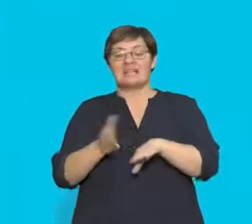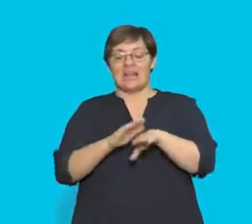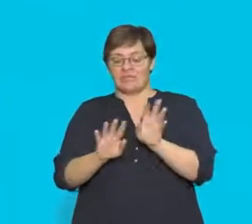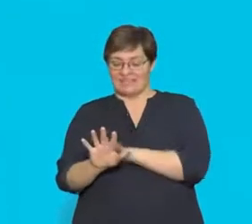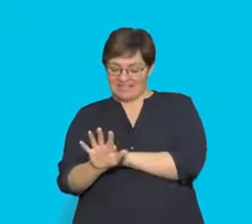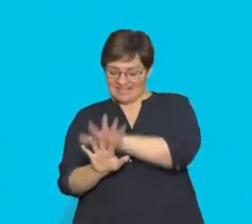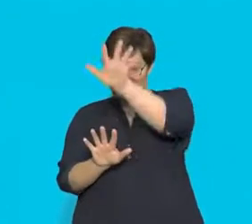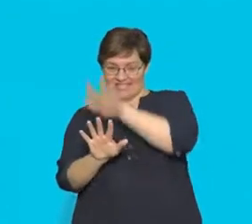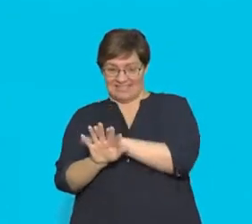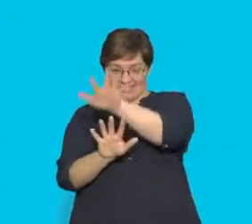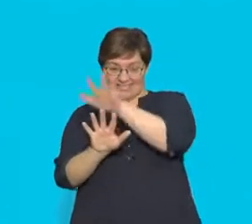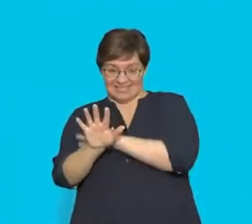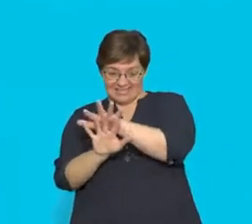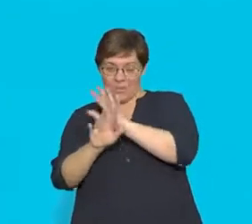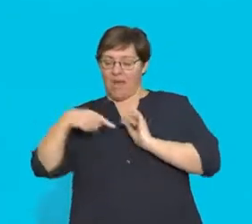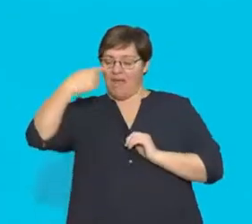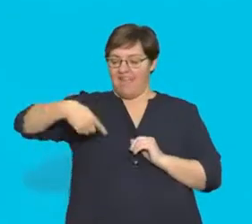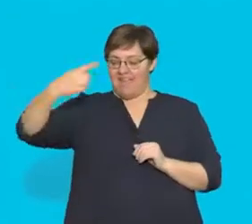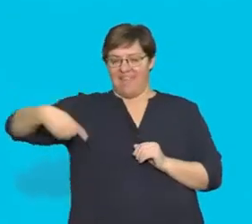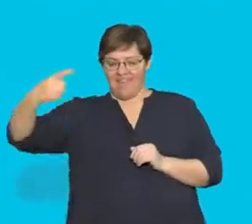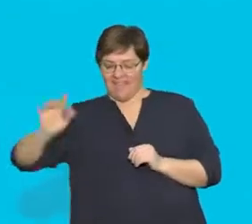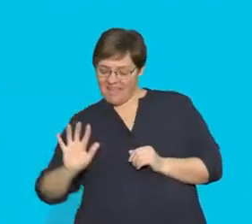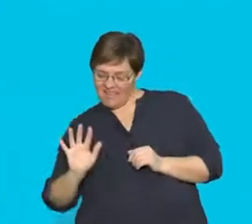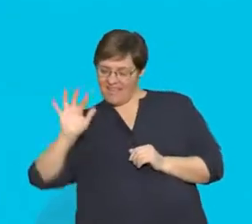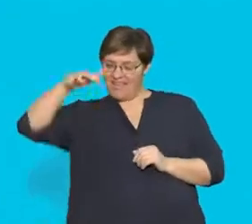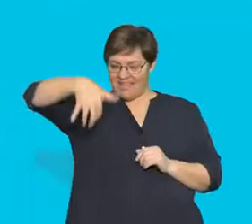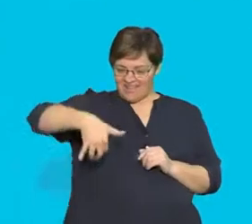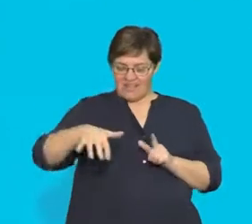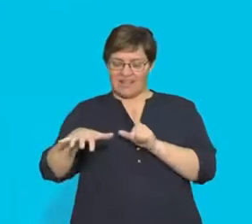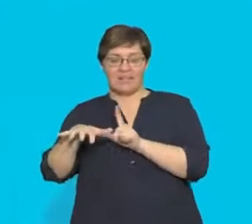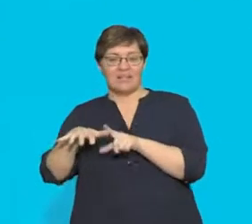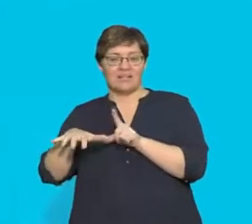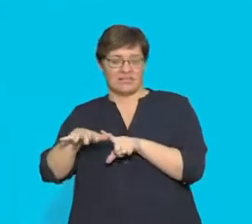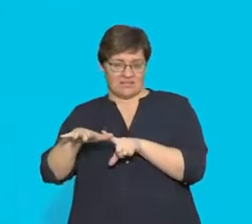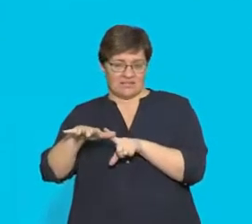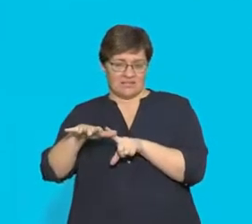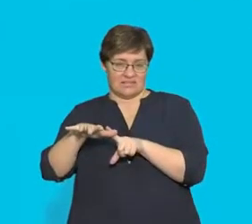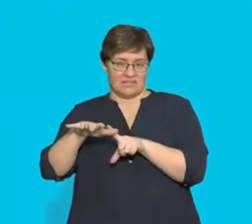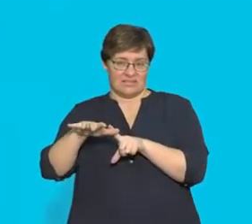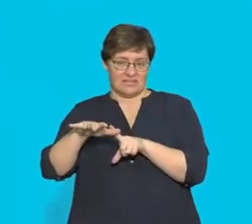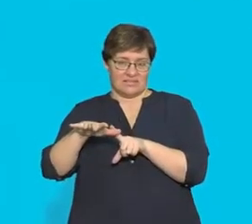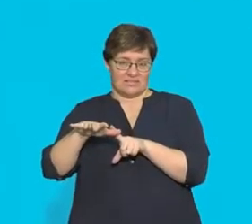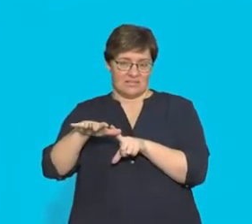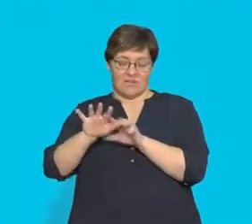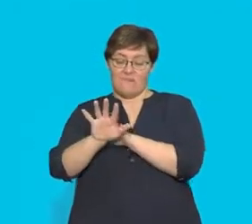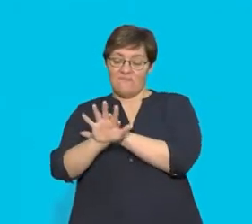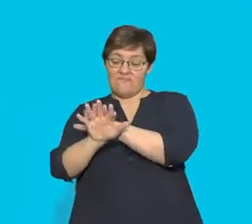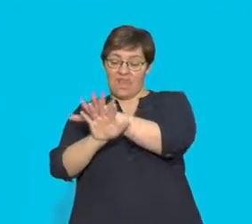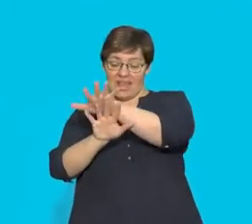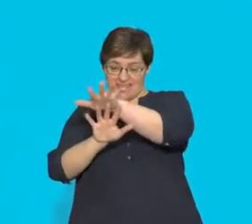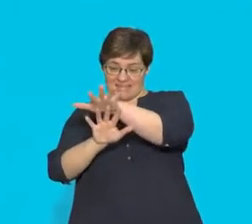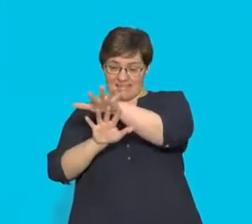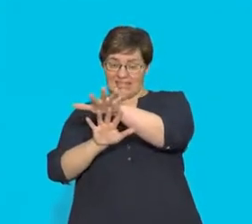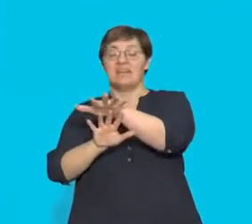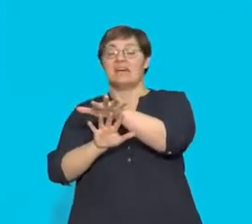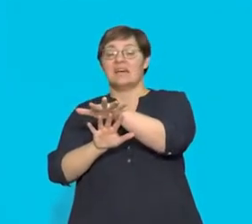is all going in the same direction on a coil, so we'll use our current direction for the fingers. So the fingers will give